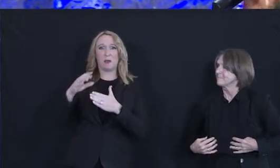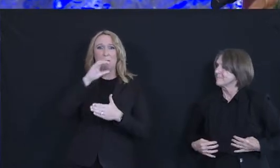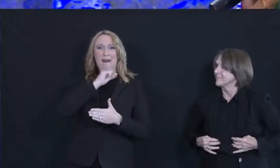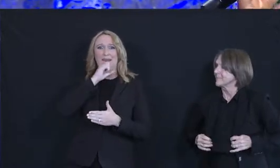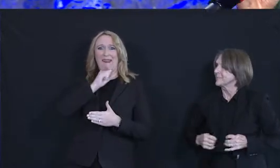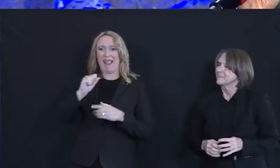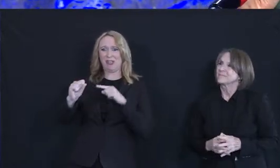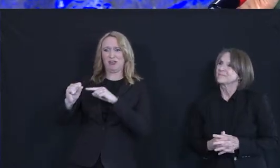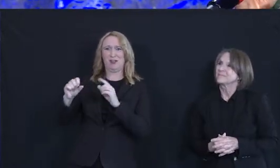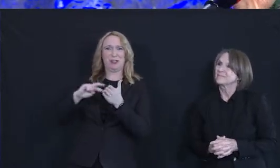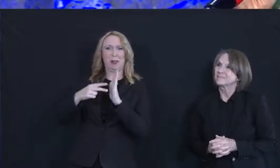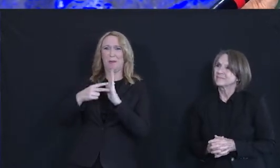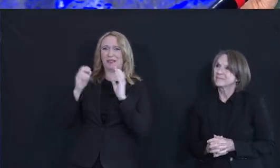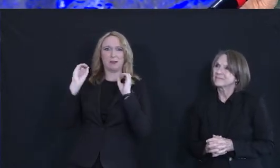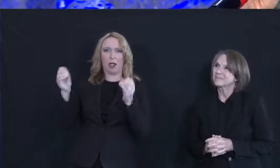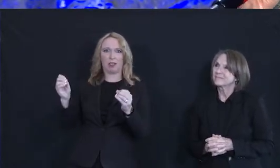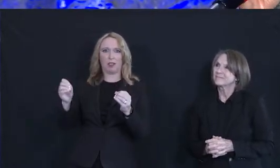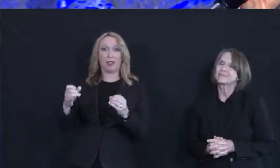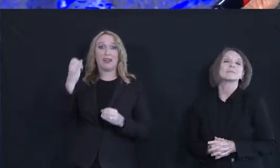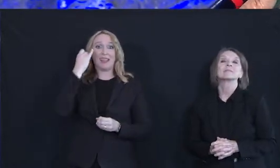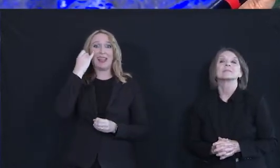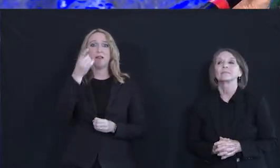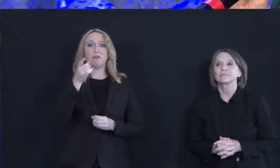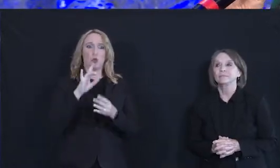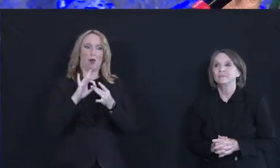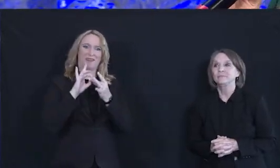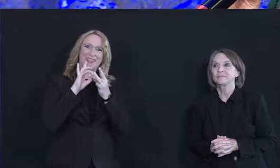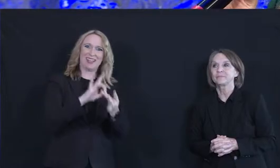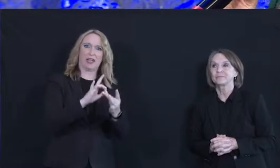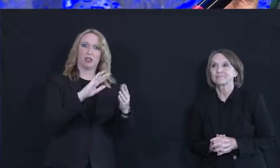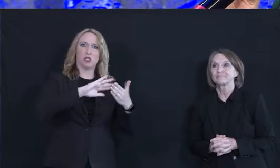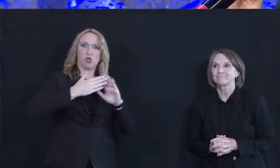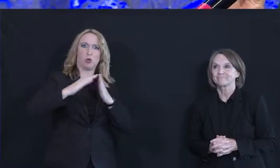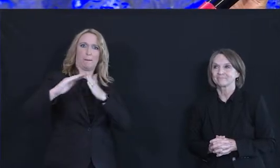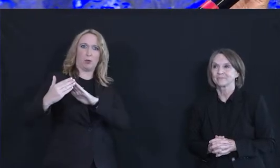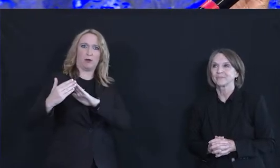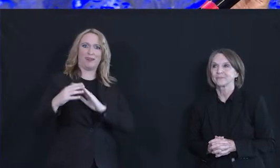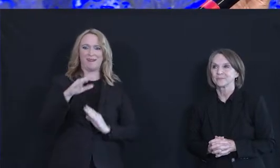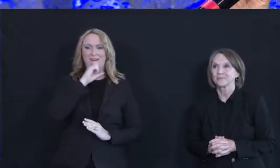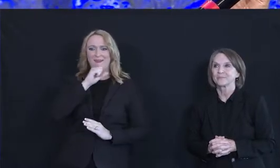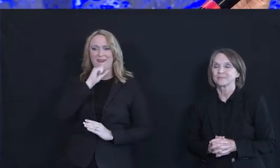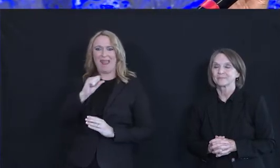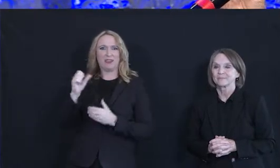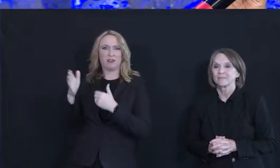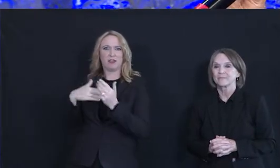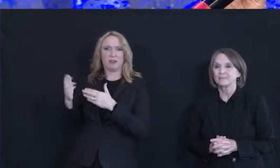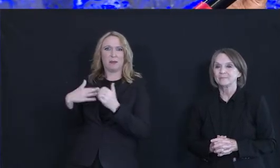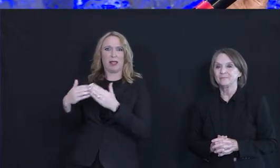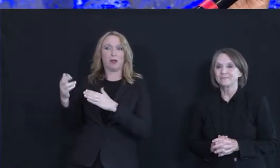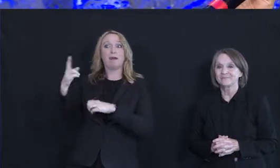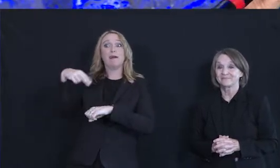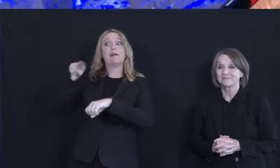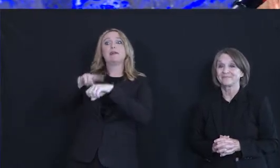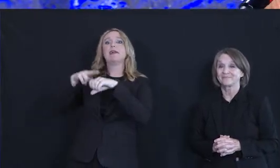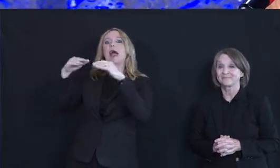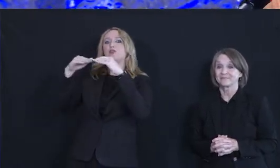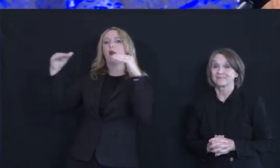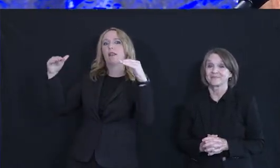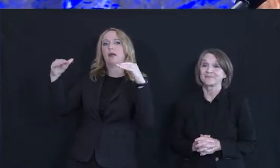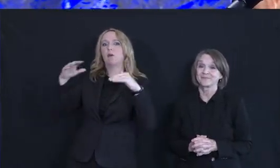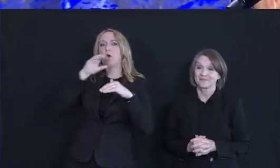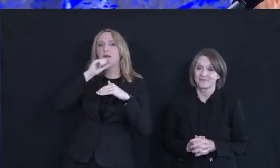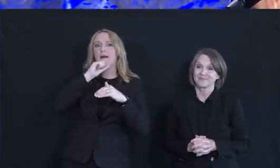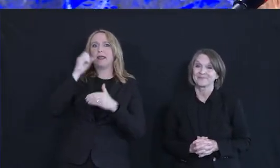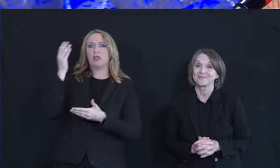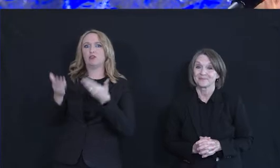you are so well connected to your community your age really doesn't matter as much as it does at a national level here's what I mean by that when you